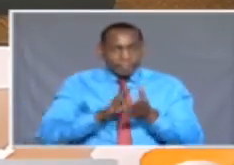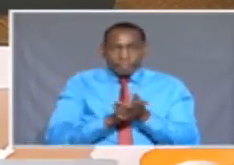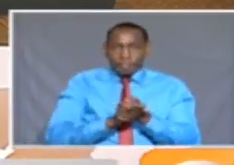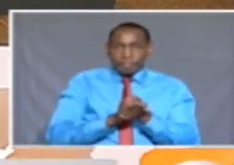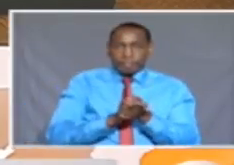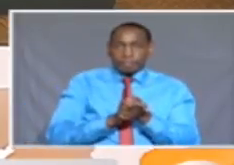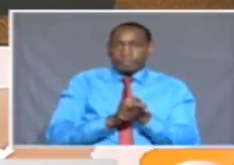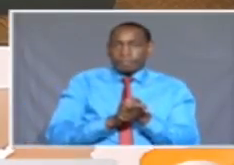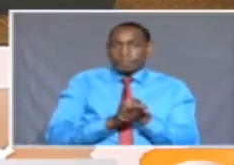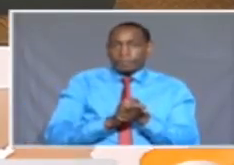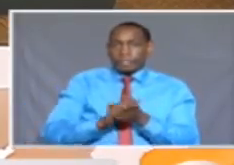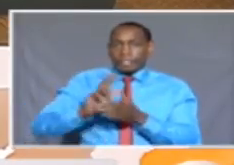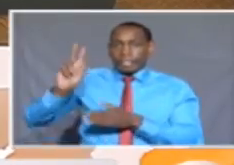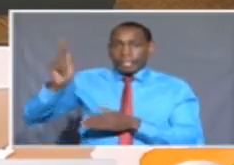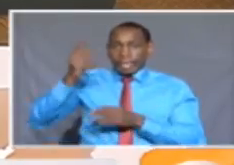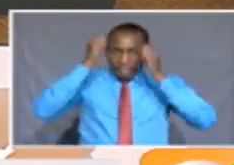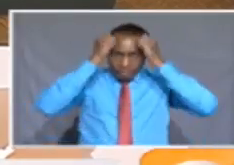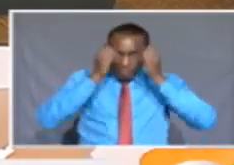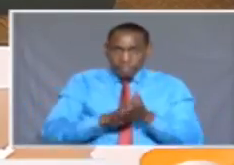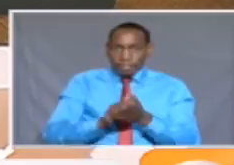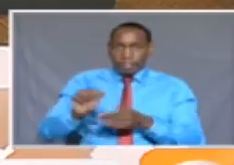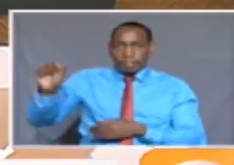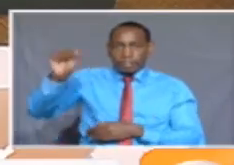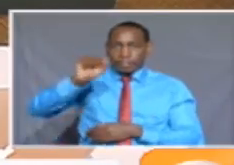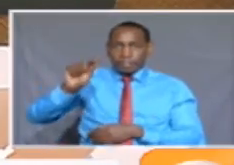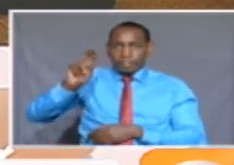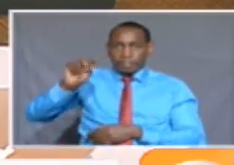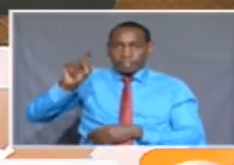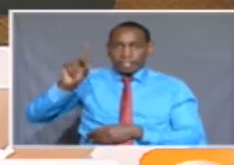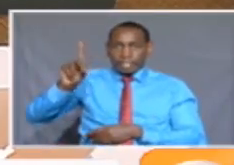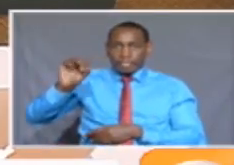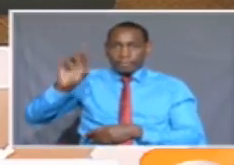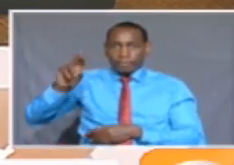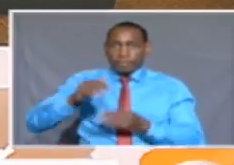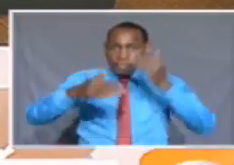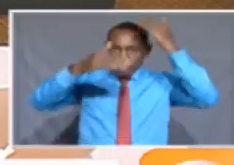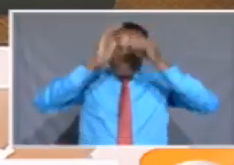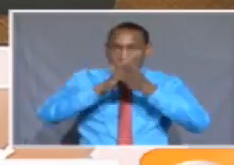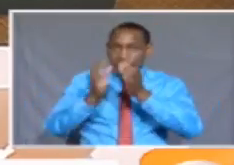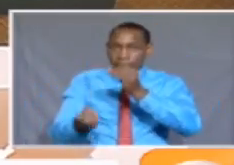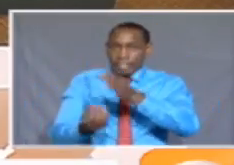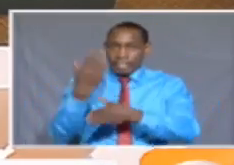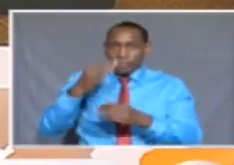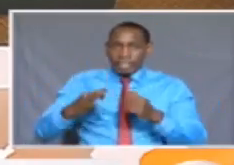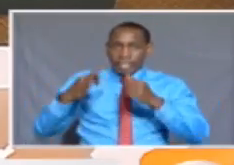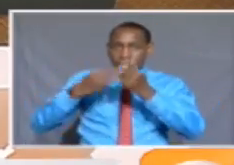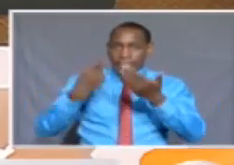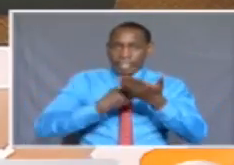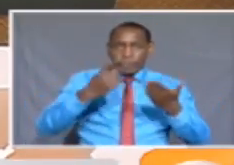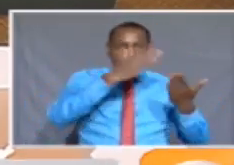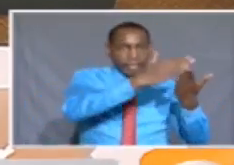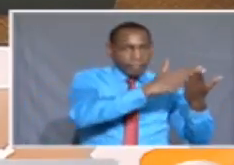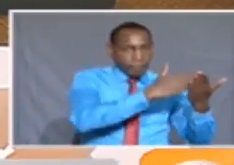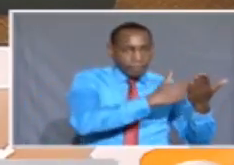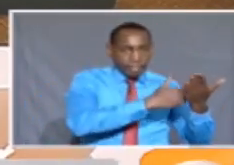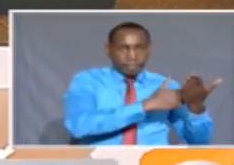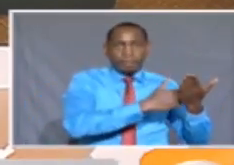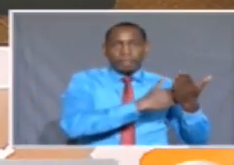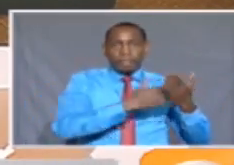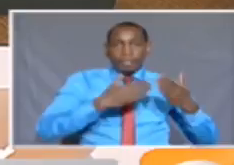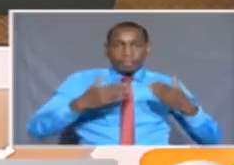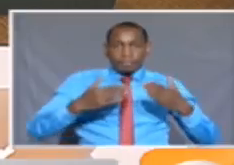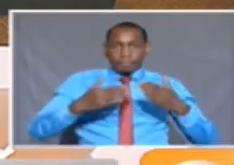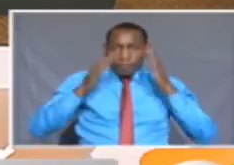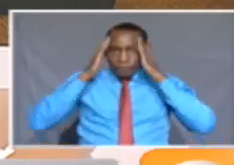Ayushi Chandaria, a Kenyan student at Stanford University. She has come up with an 8-week curriculum focused on tapping into the